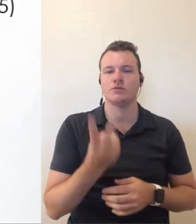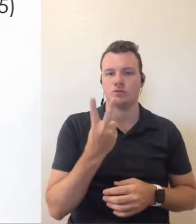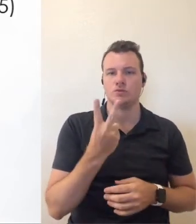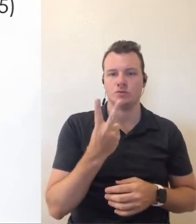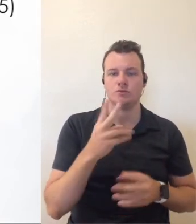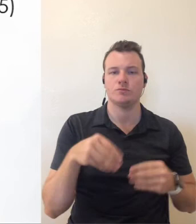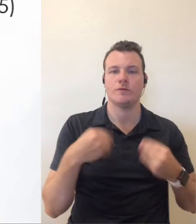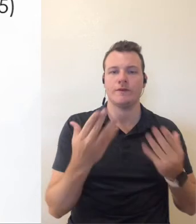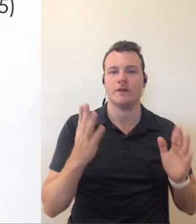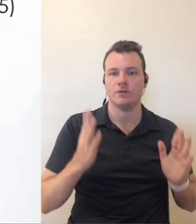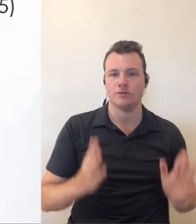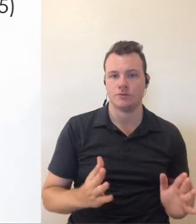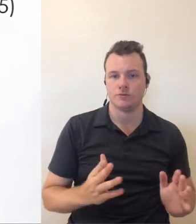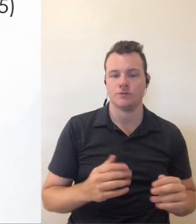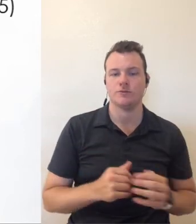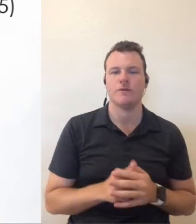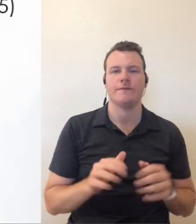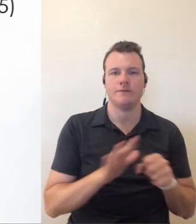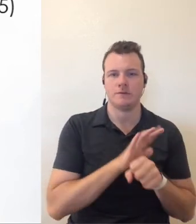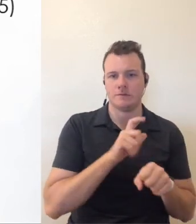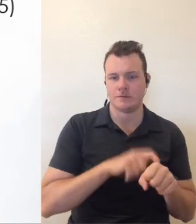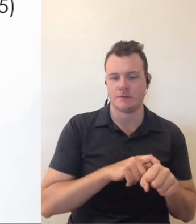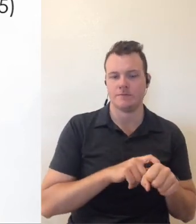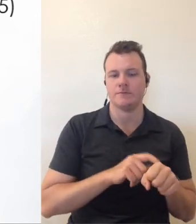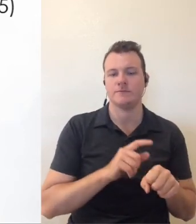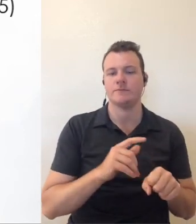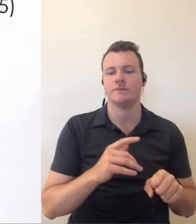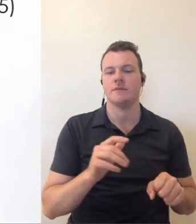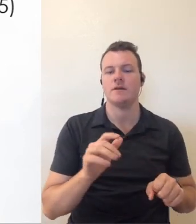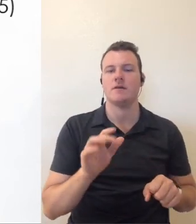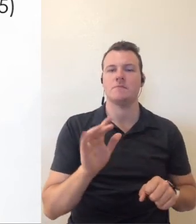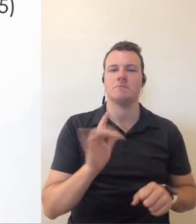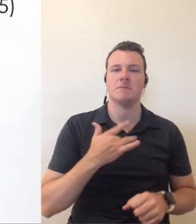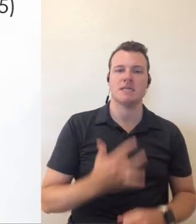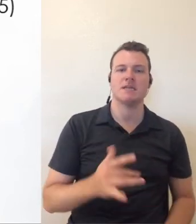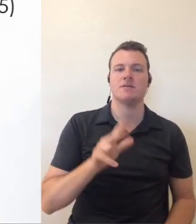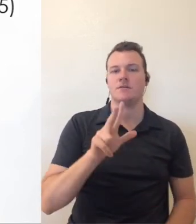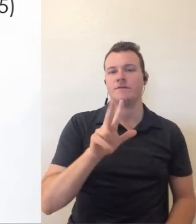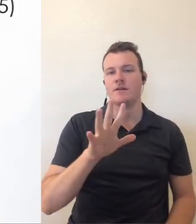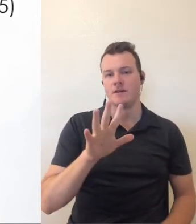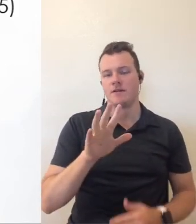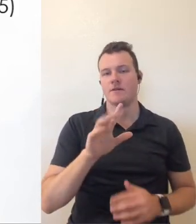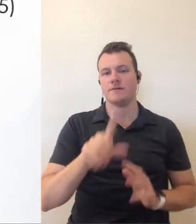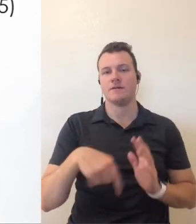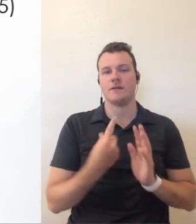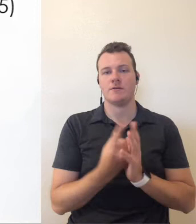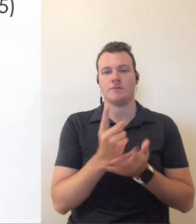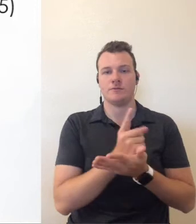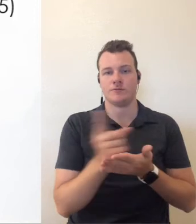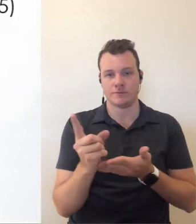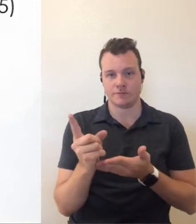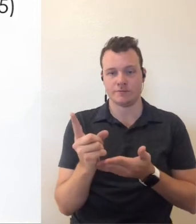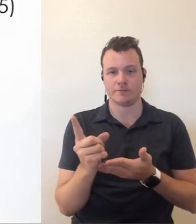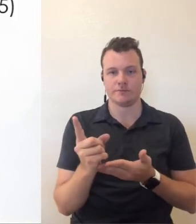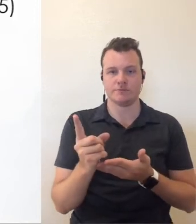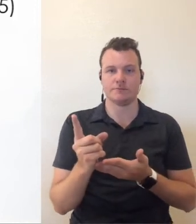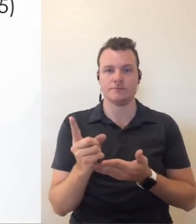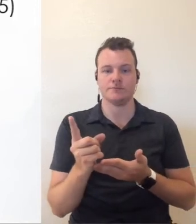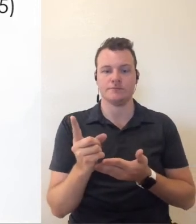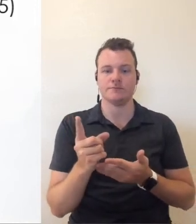full-time providers who work an average of 35 hours a week in which they